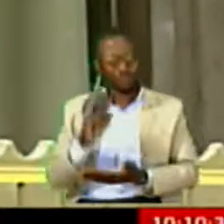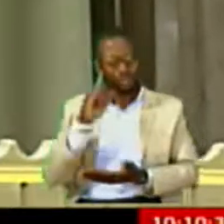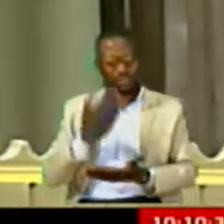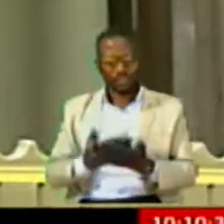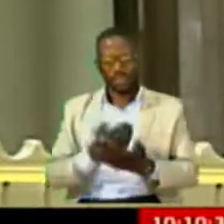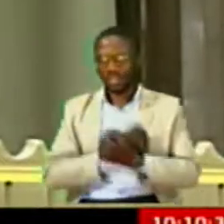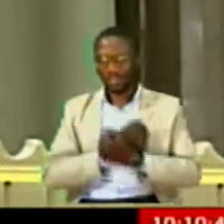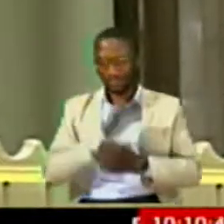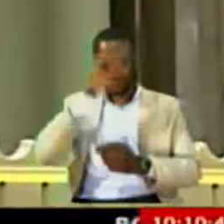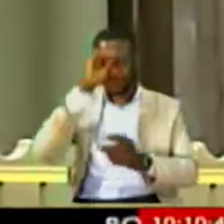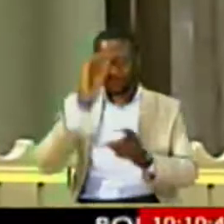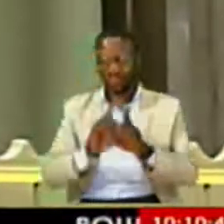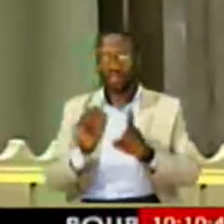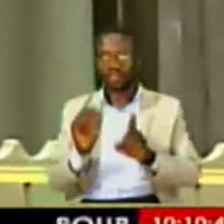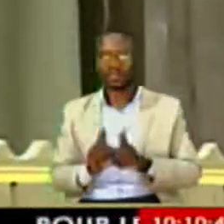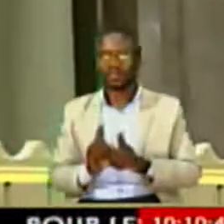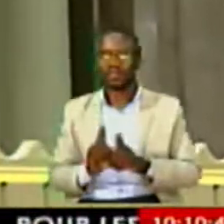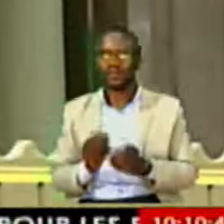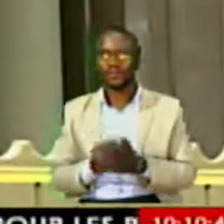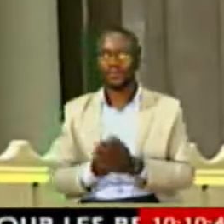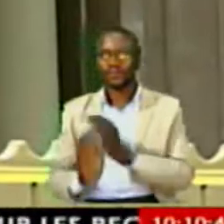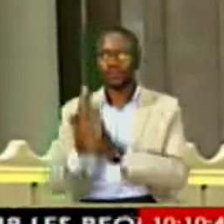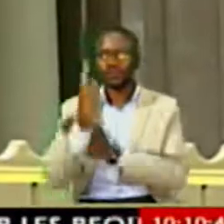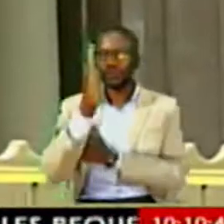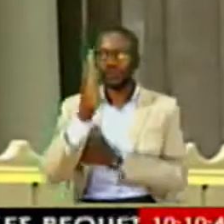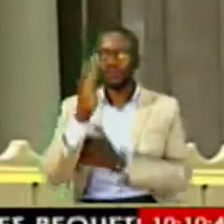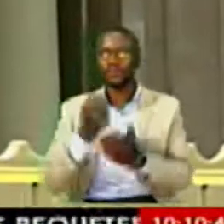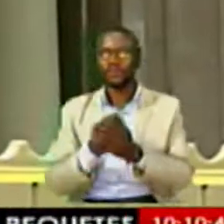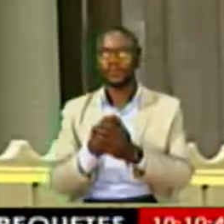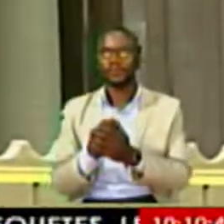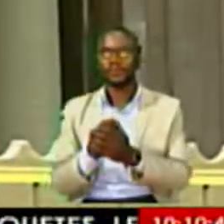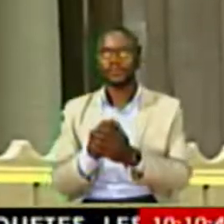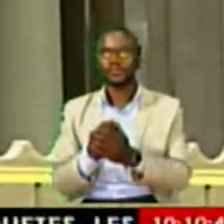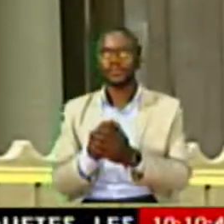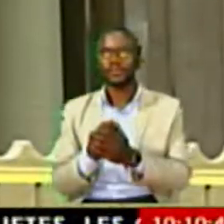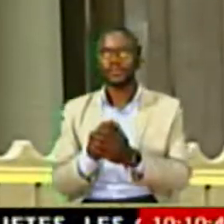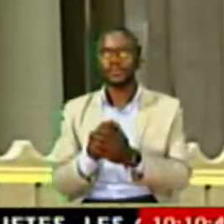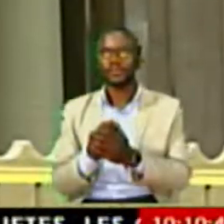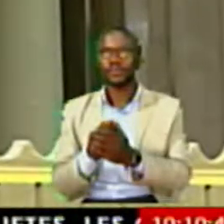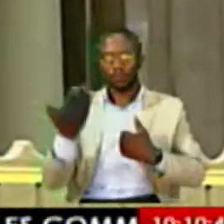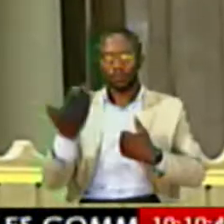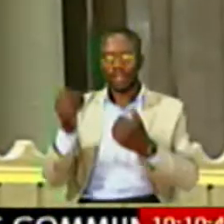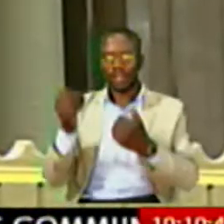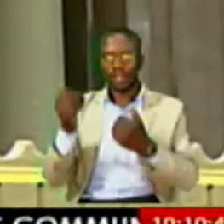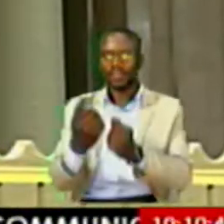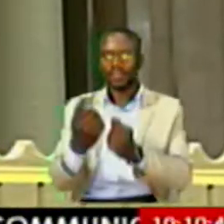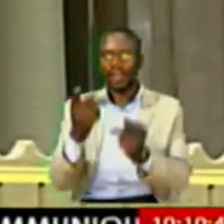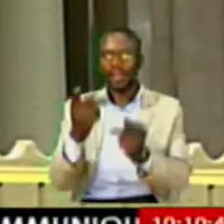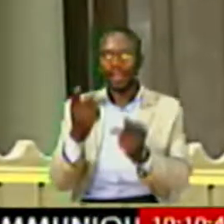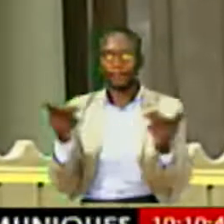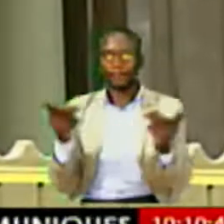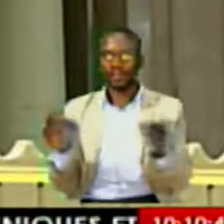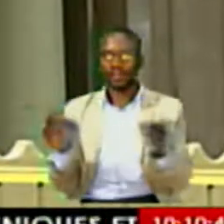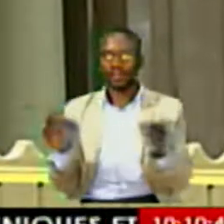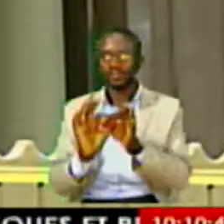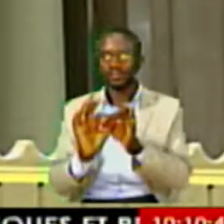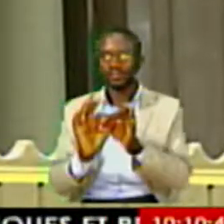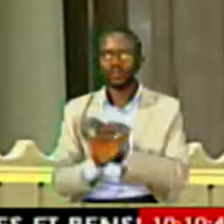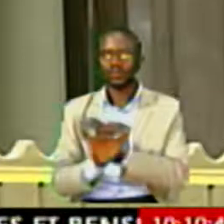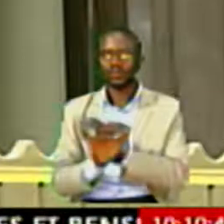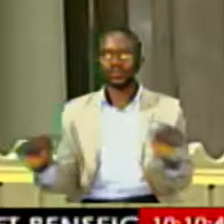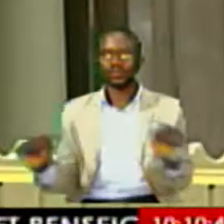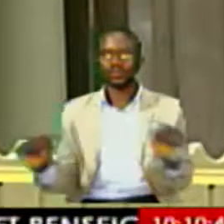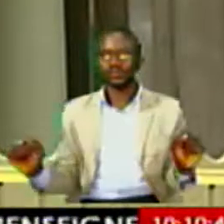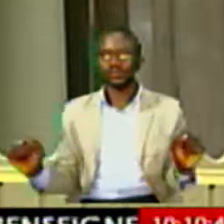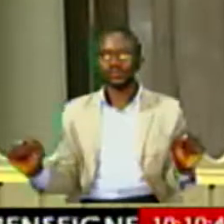frères et sœurs. Listen, beloved brothers and sisters. Dieu God avait un plan salut. Had a plan of salvation. Et